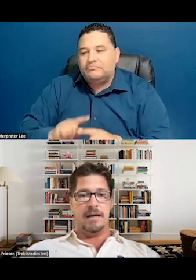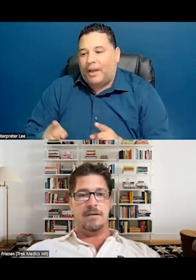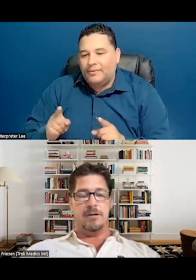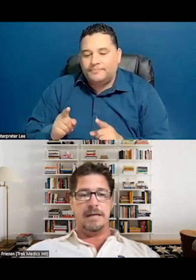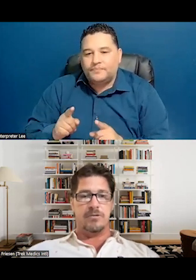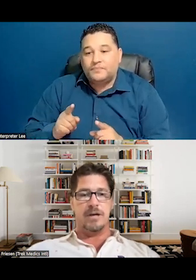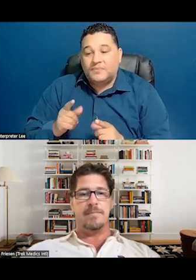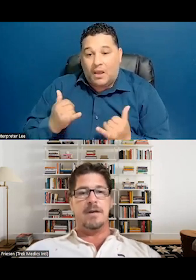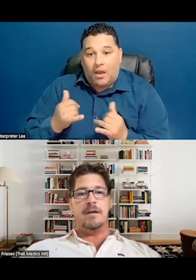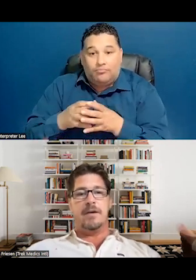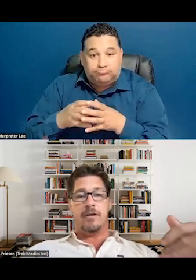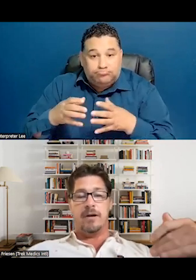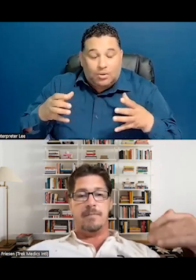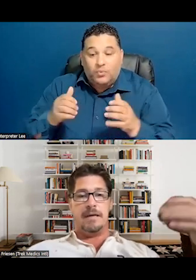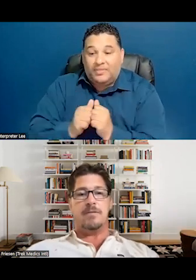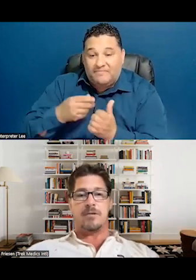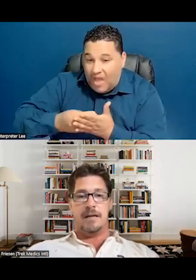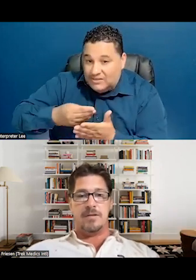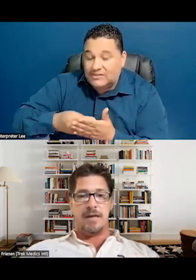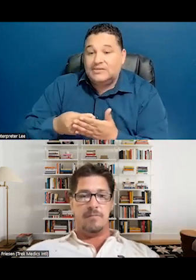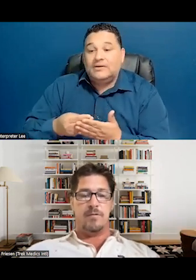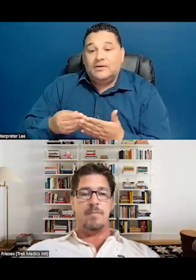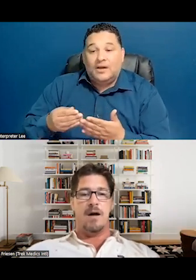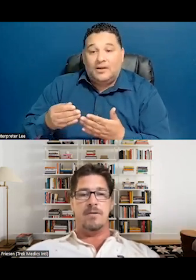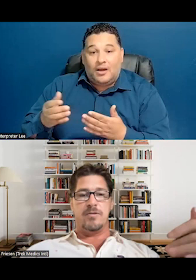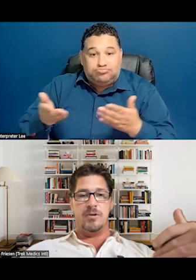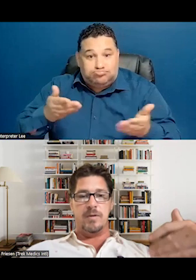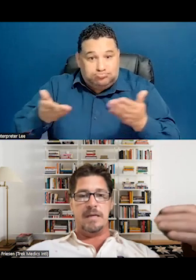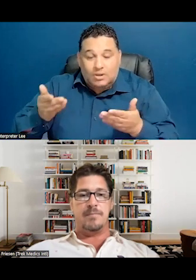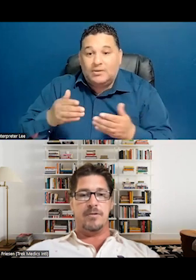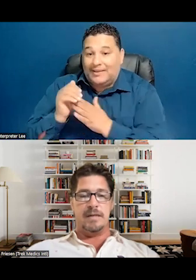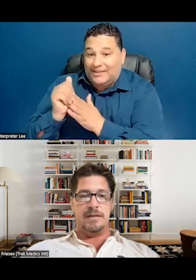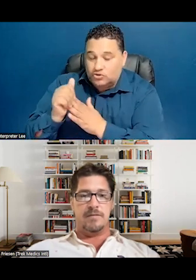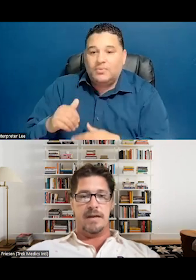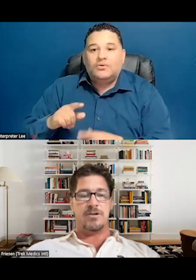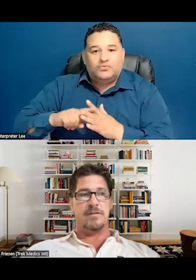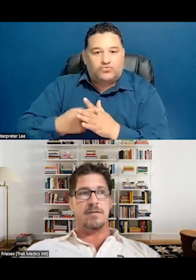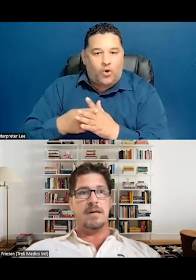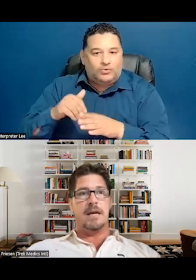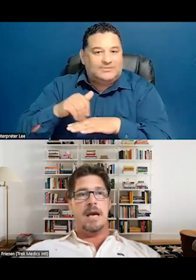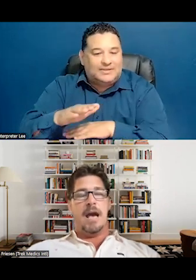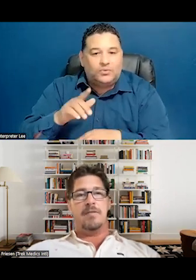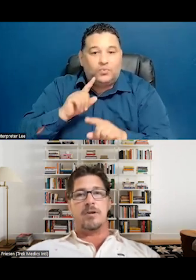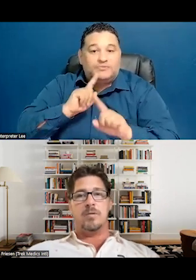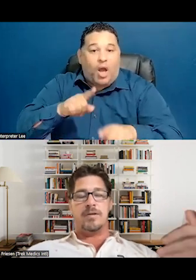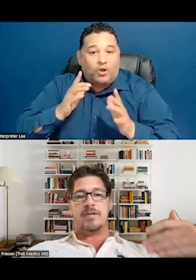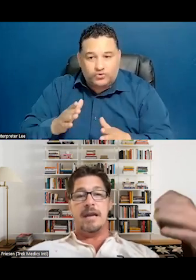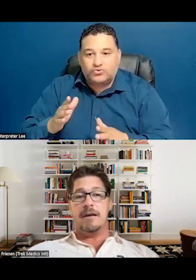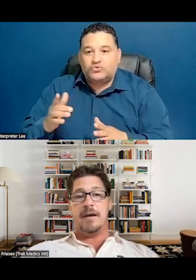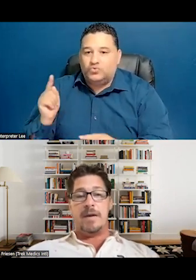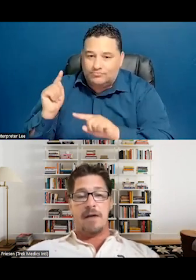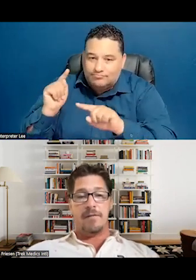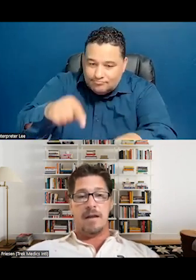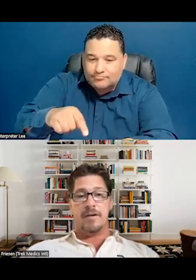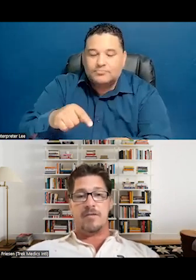funding and leadership, they're going to be starting to send responders to do in-person interventions. And so this is an